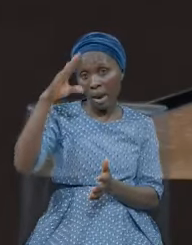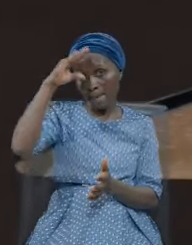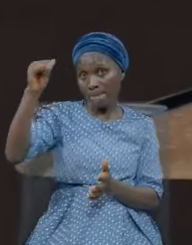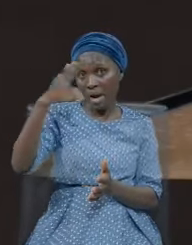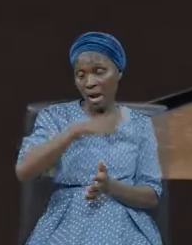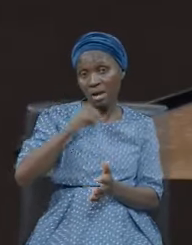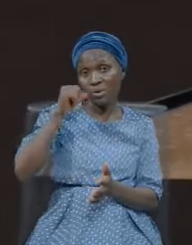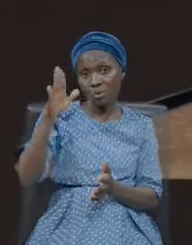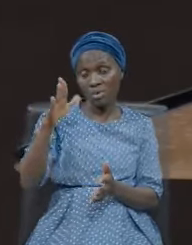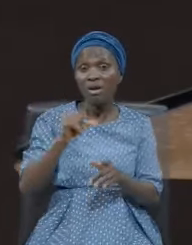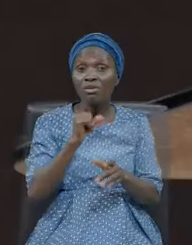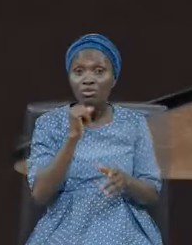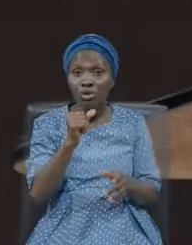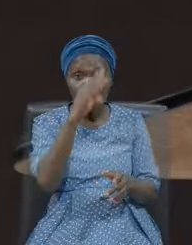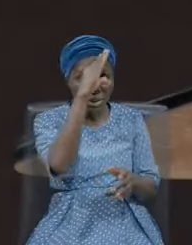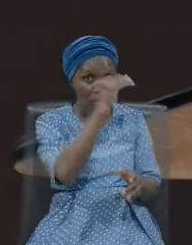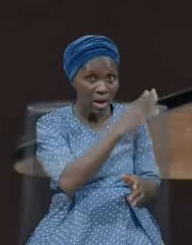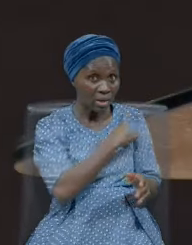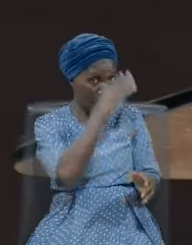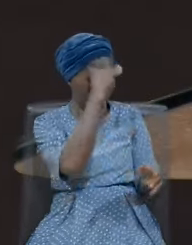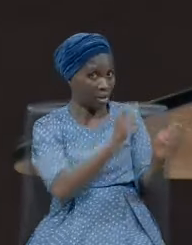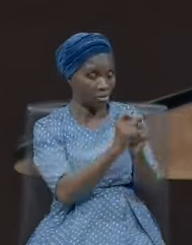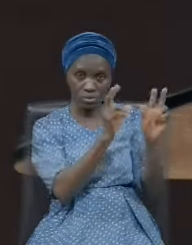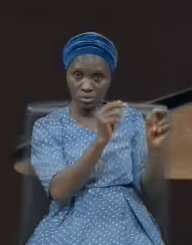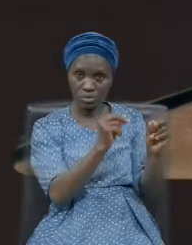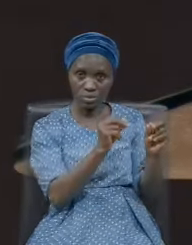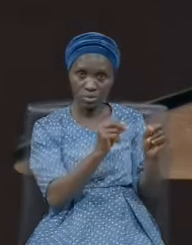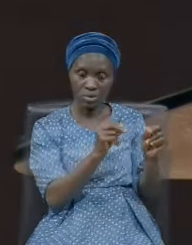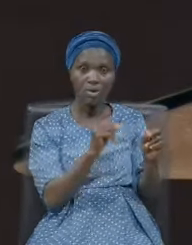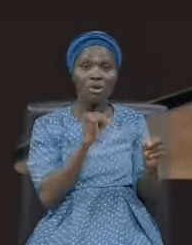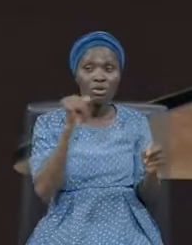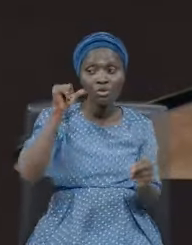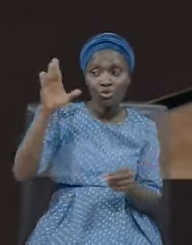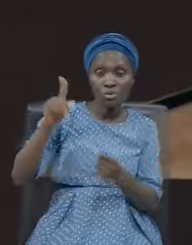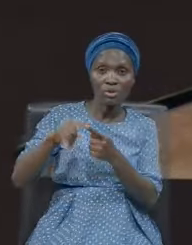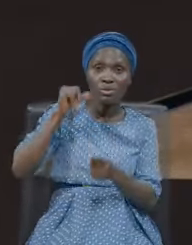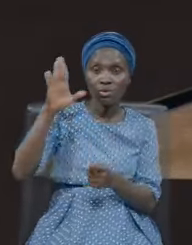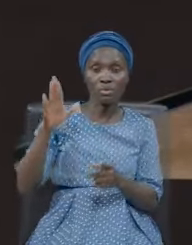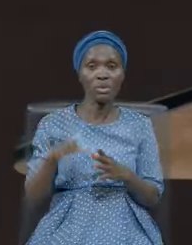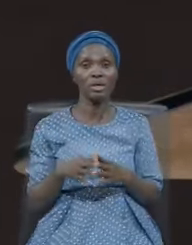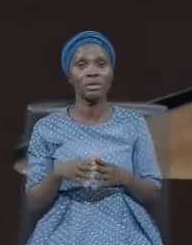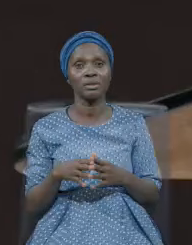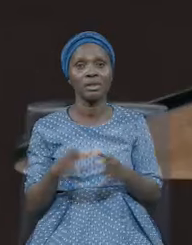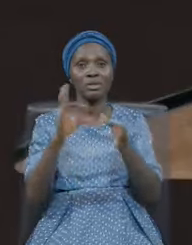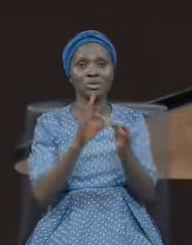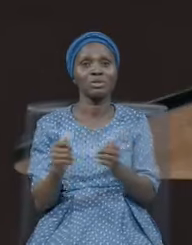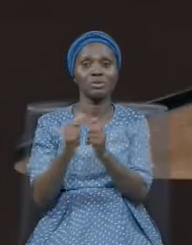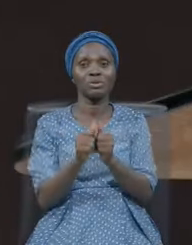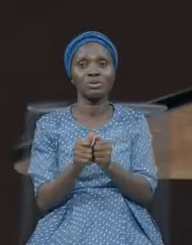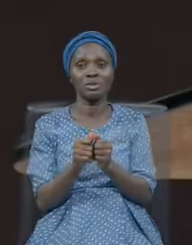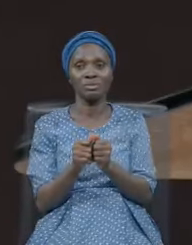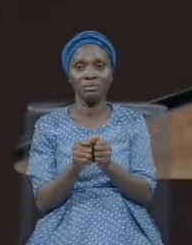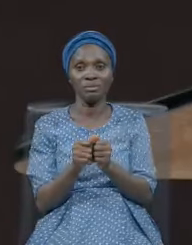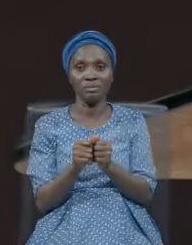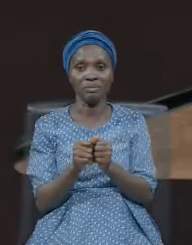and a woman, joining together and borrowing children from other places,